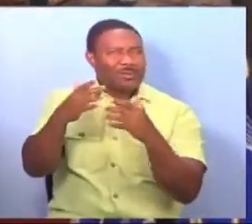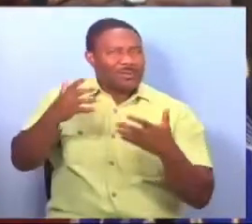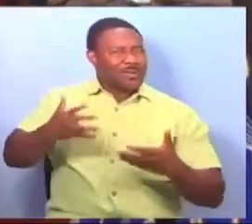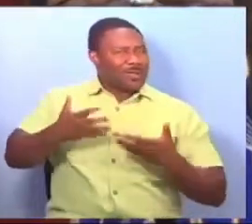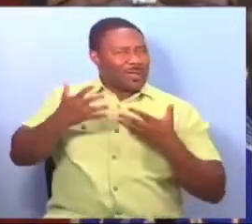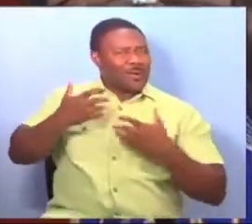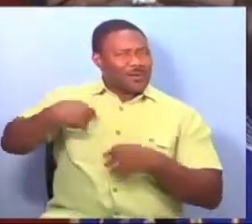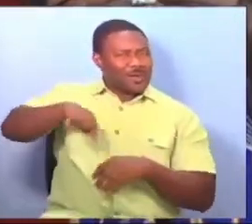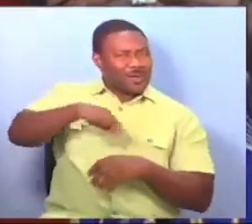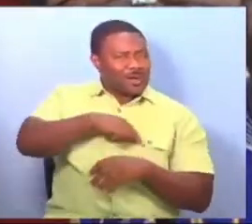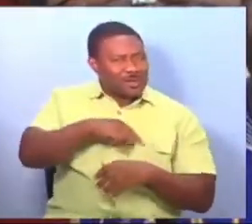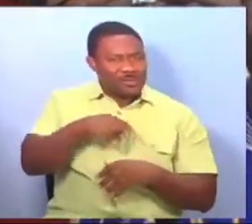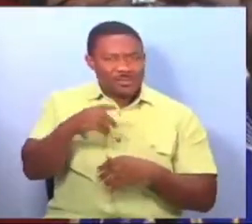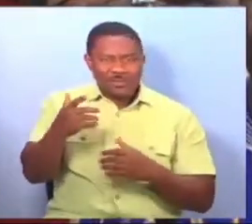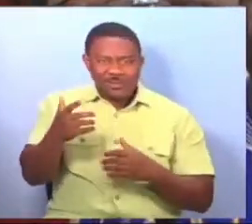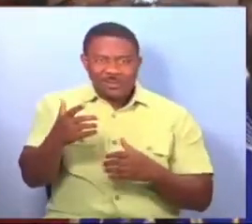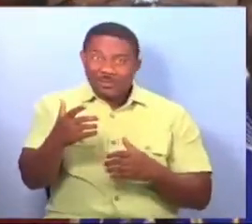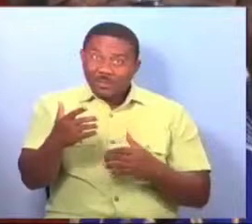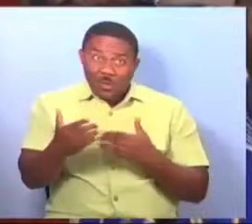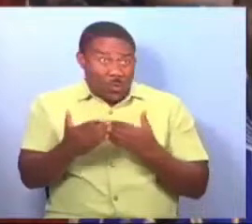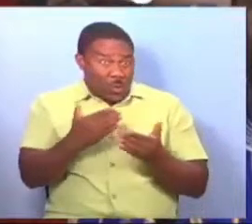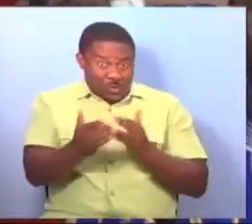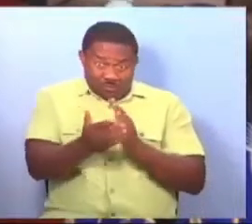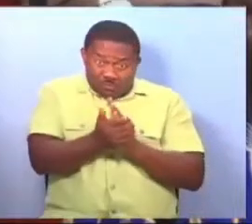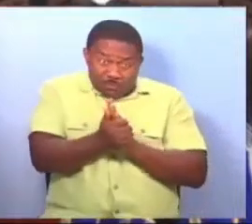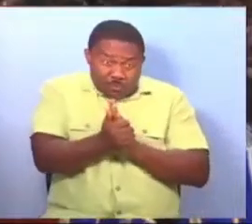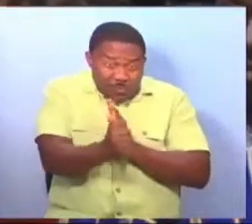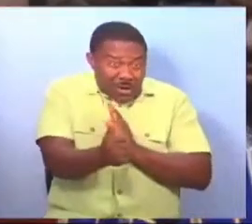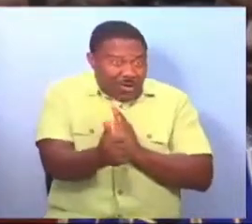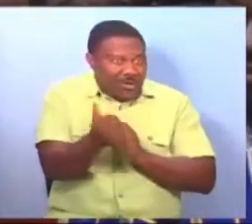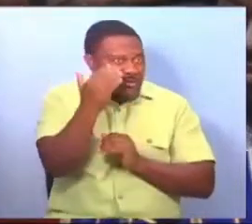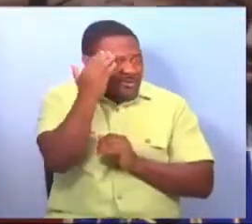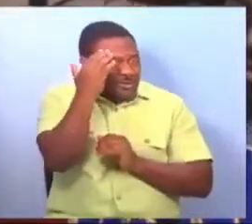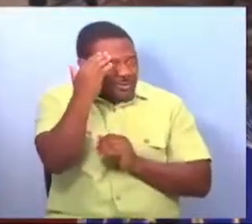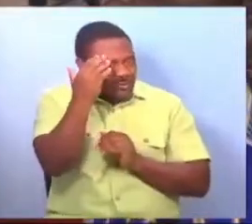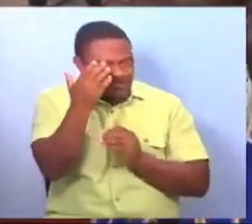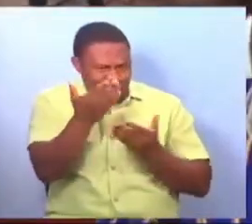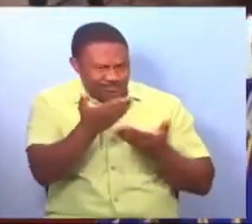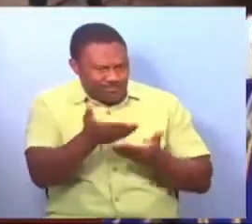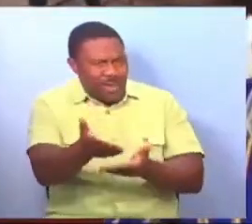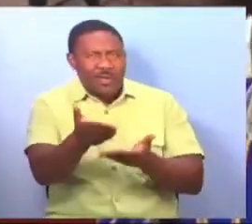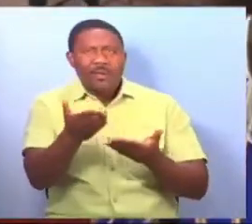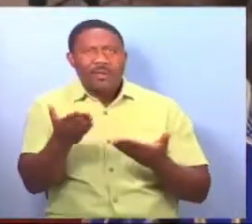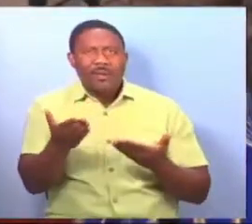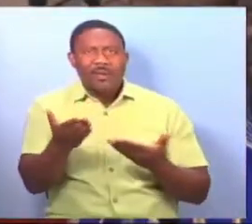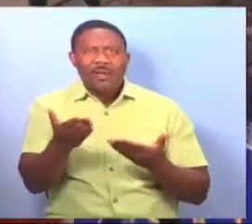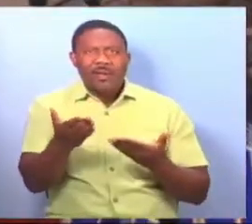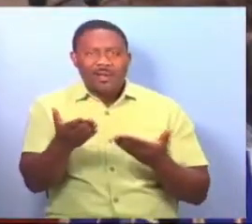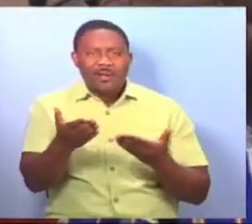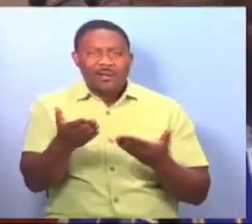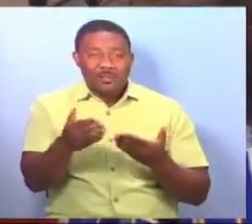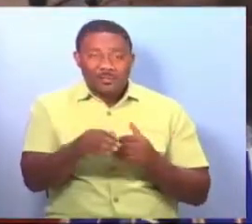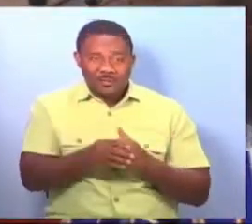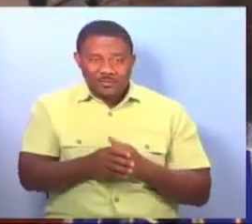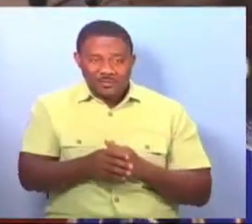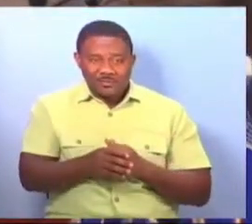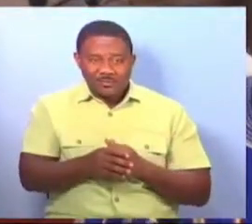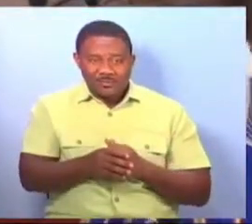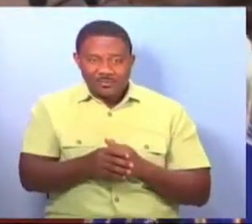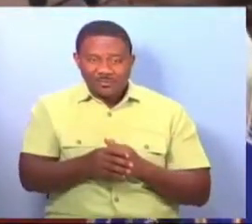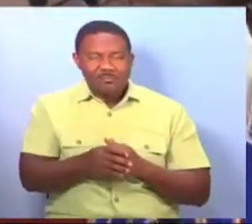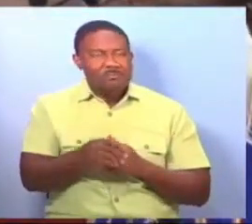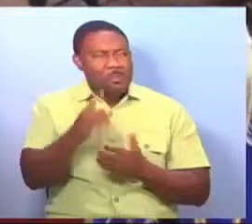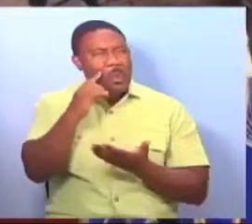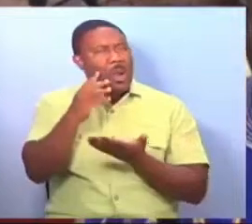to bear our professionalism to the work that we do on the floor. We've all